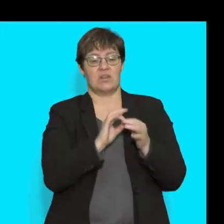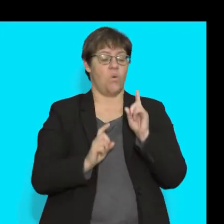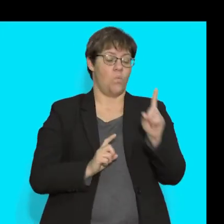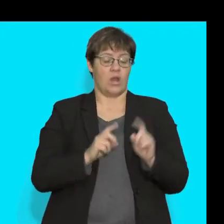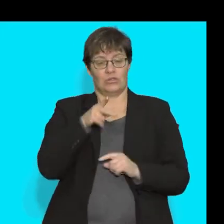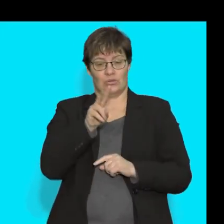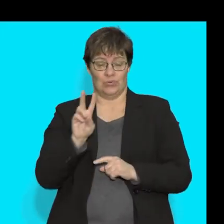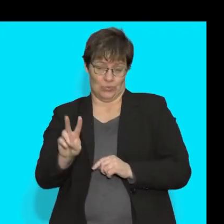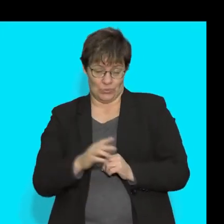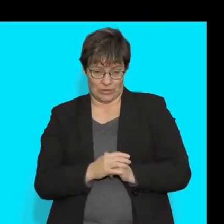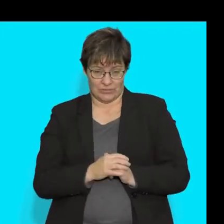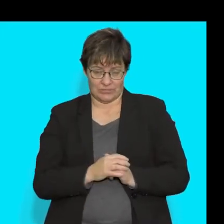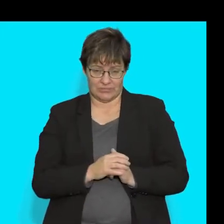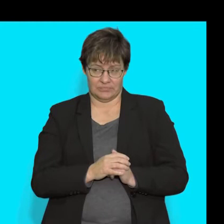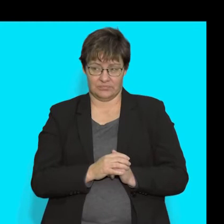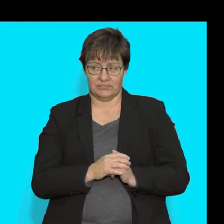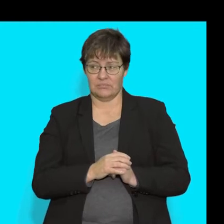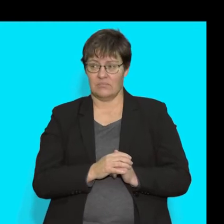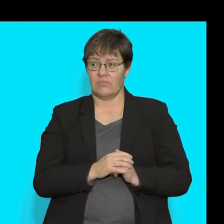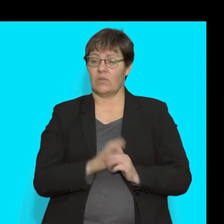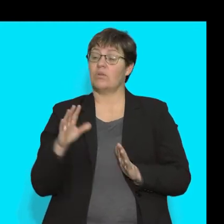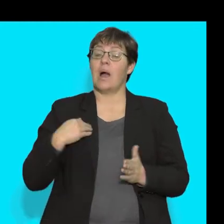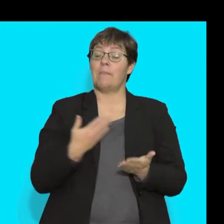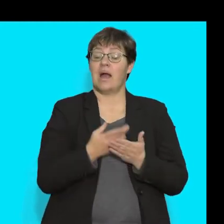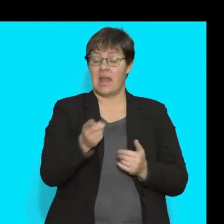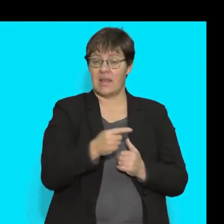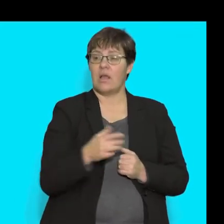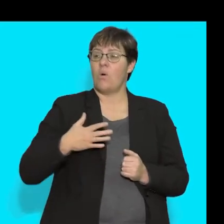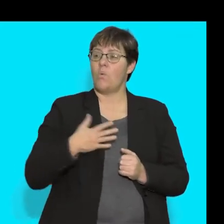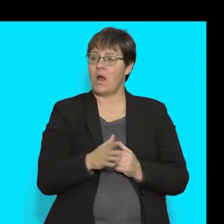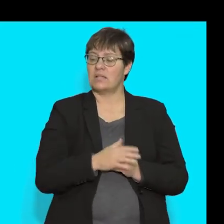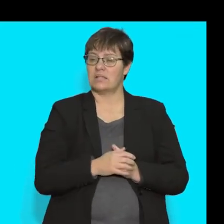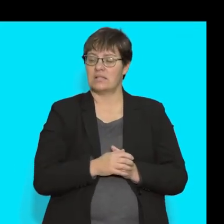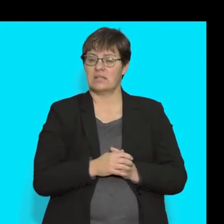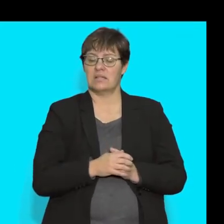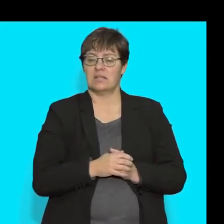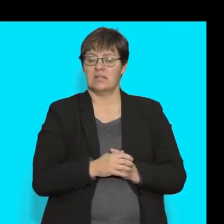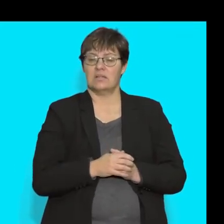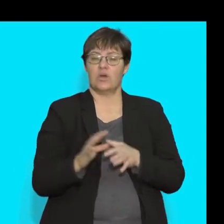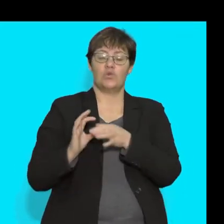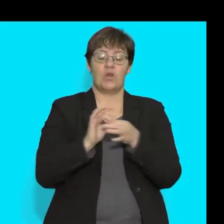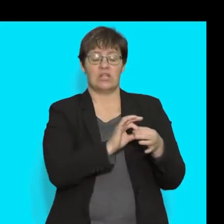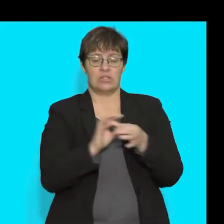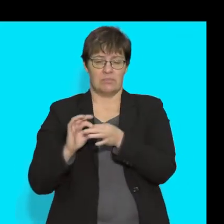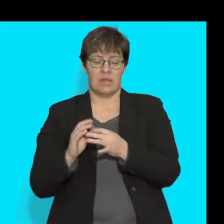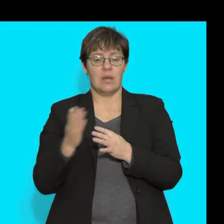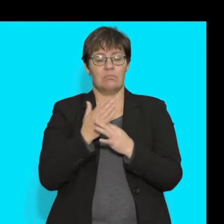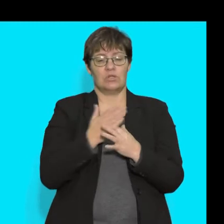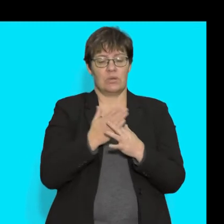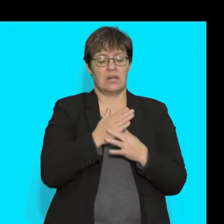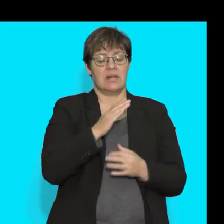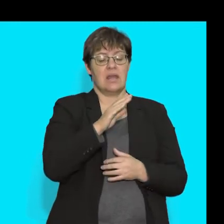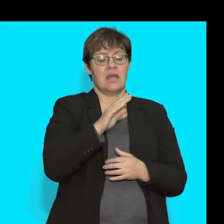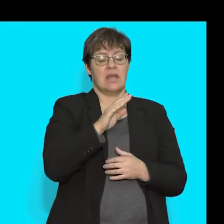because remember they have a relationship of 1:2, right? To apply this now, they want me to talk about